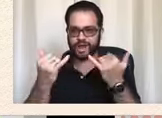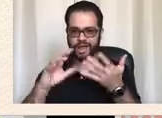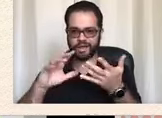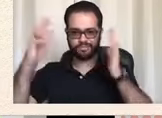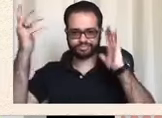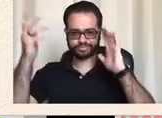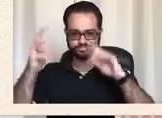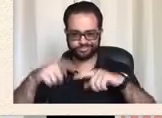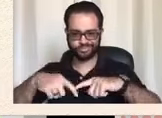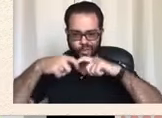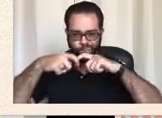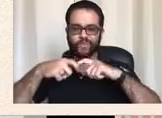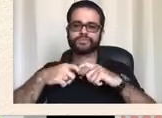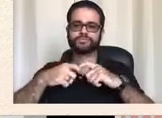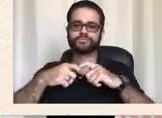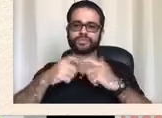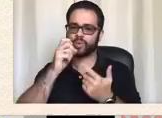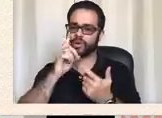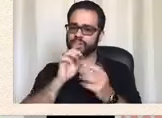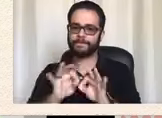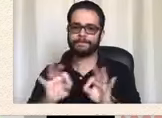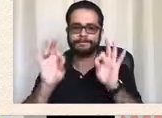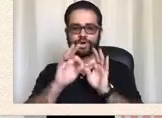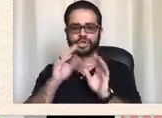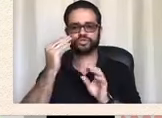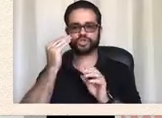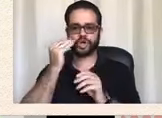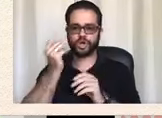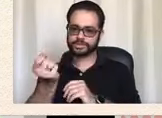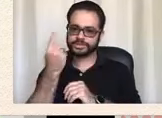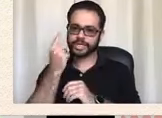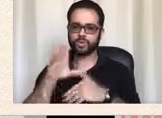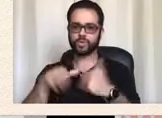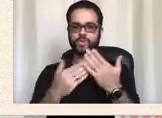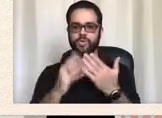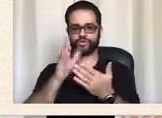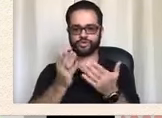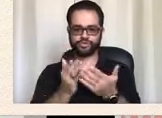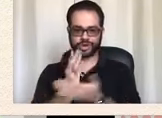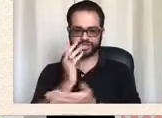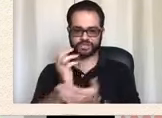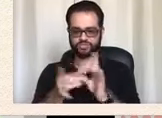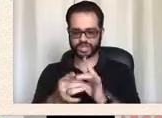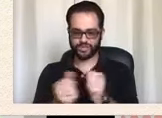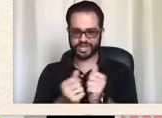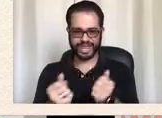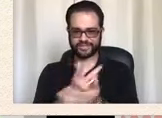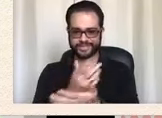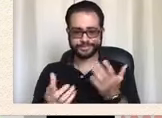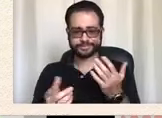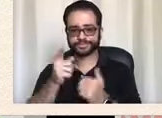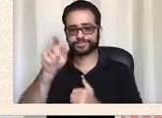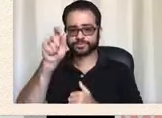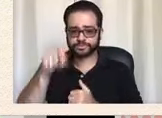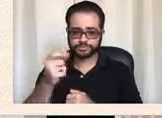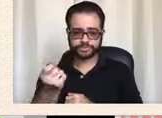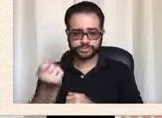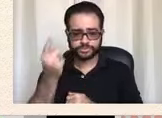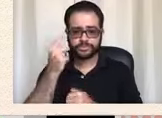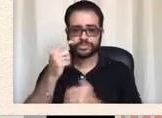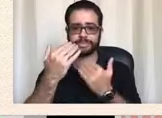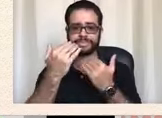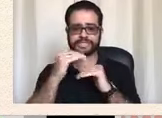so important for you to know and understand your rights in all of this. You have to understand the limitations. You have to